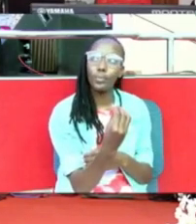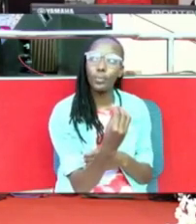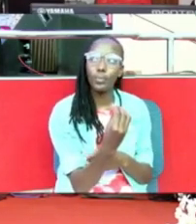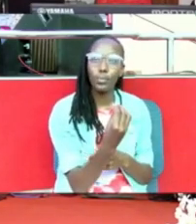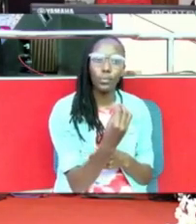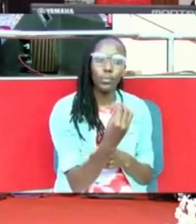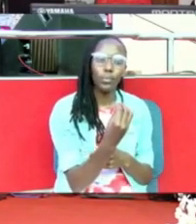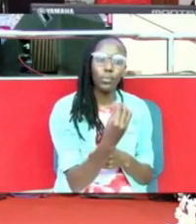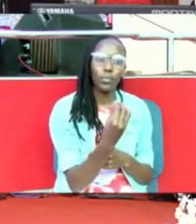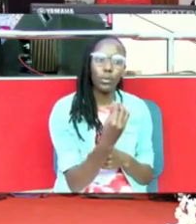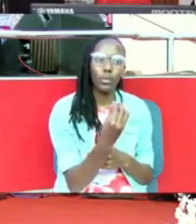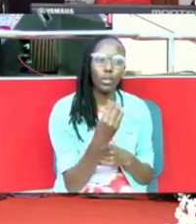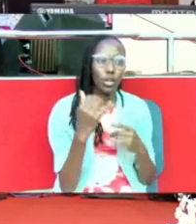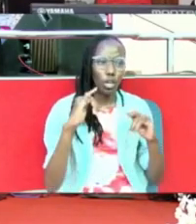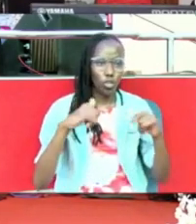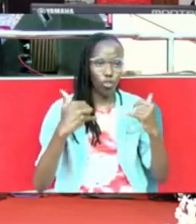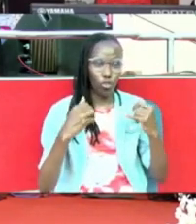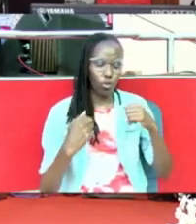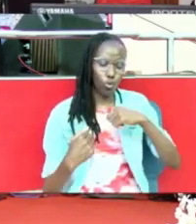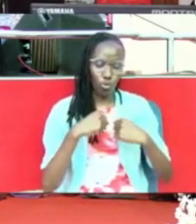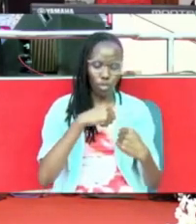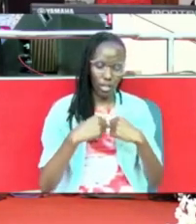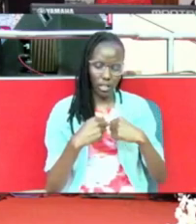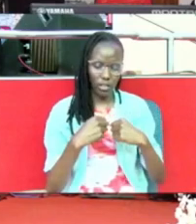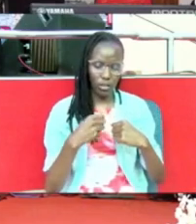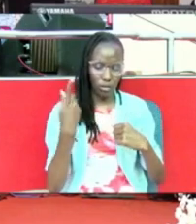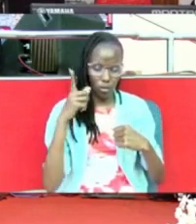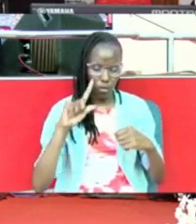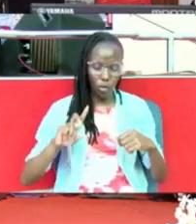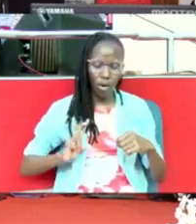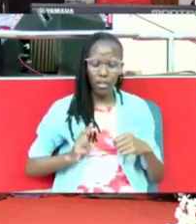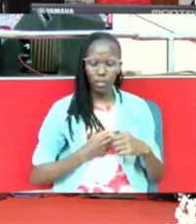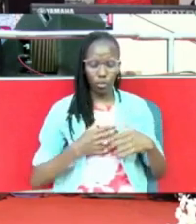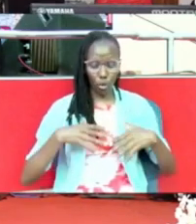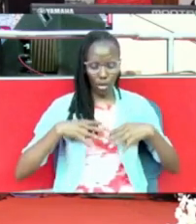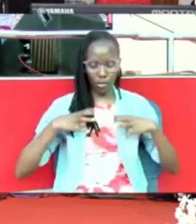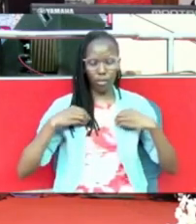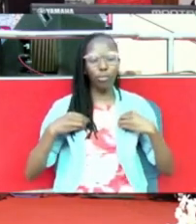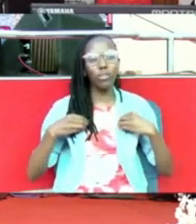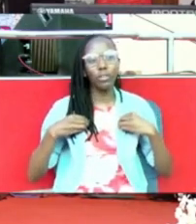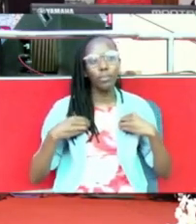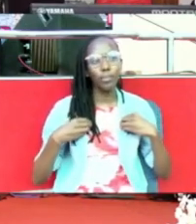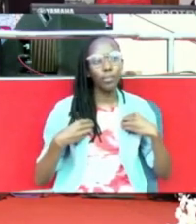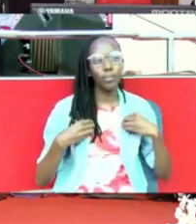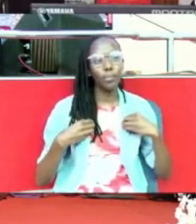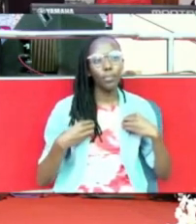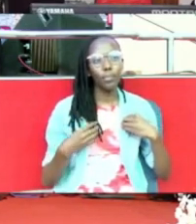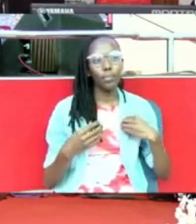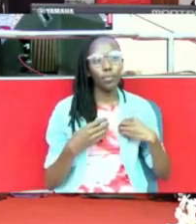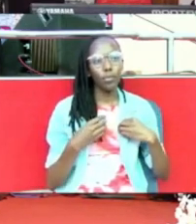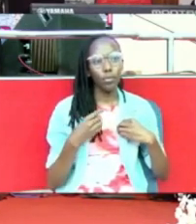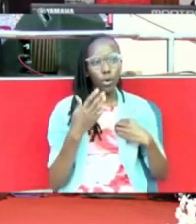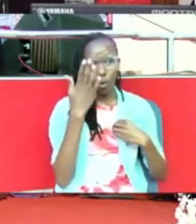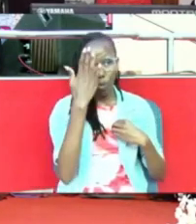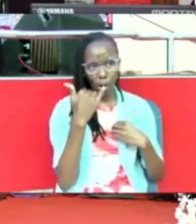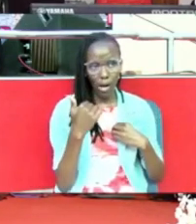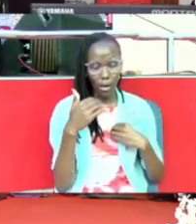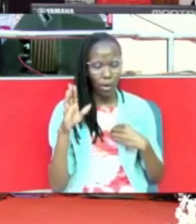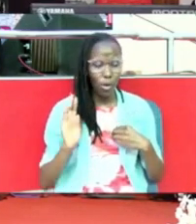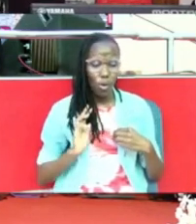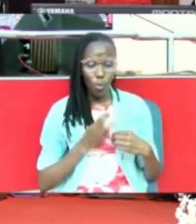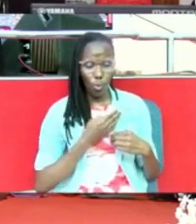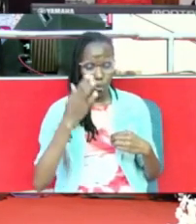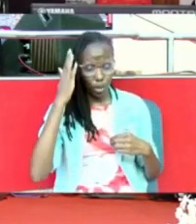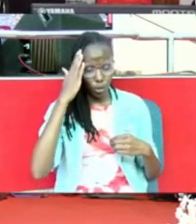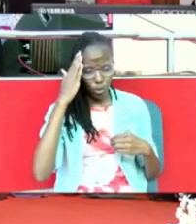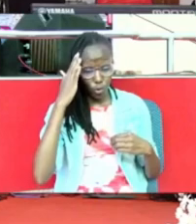40, there will be new challenges for us to accept. Tutakuwa na changamoto mpya ambazo tutakabiliana nazo. Because we know that greater is the power